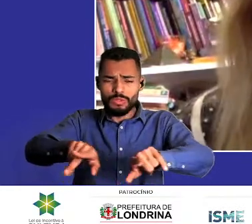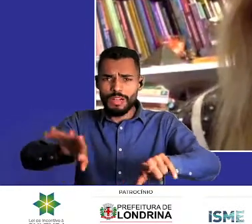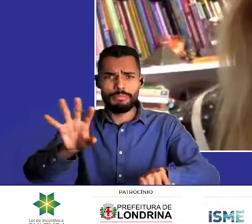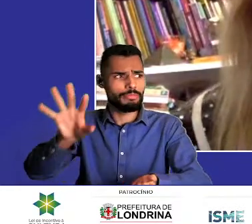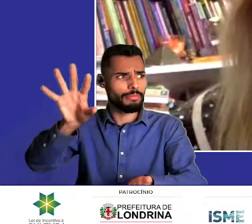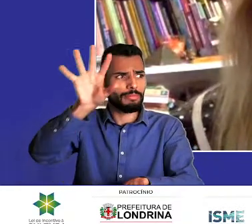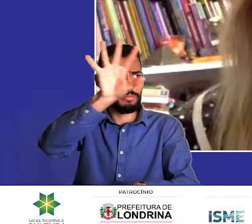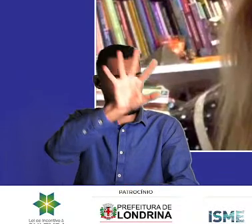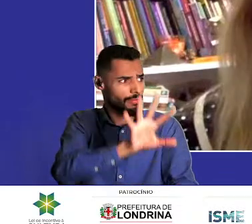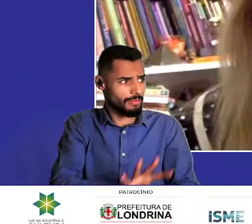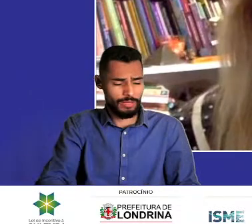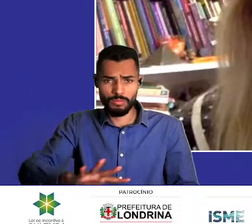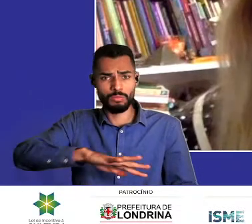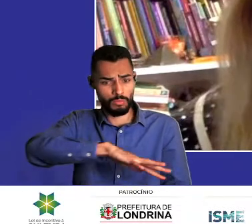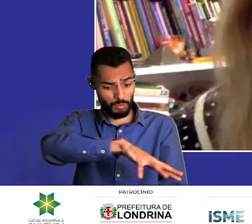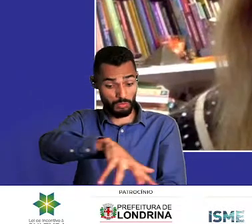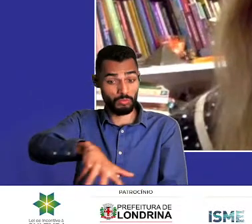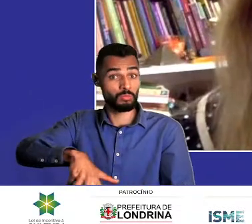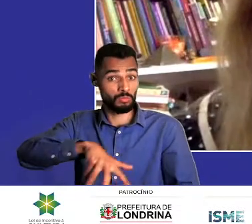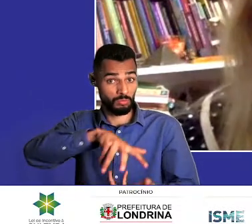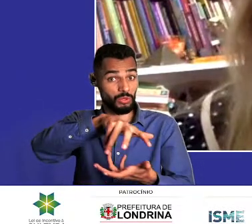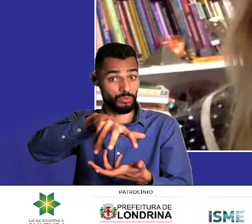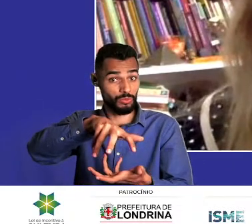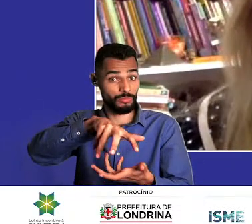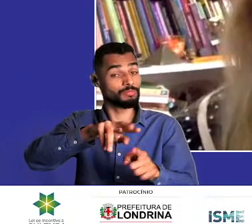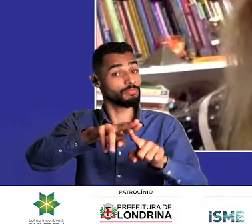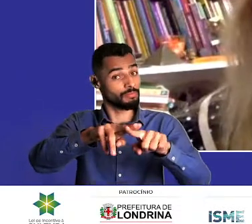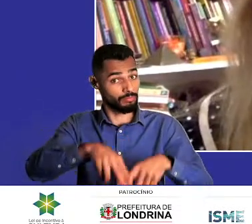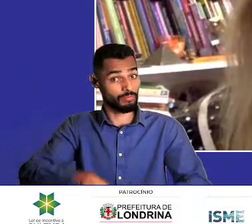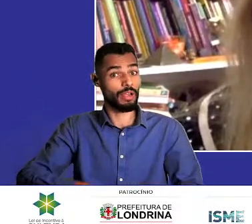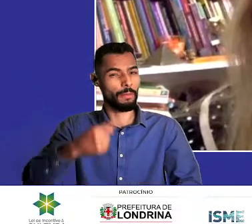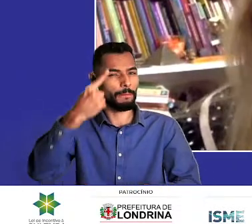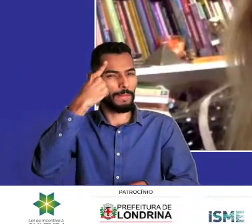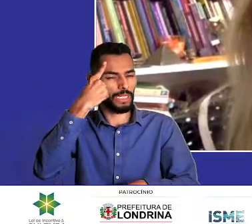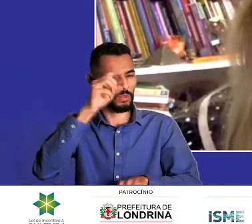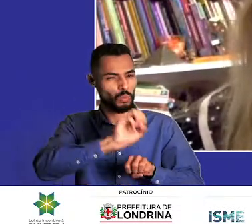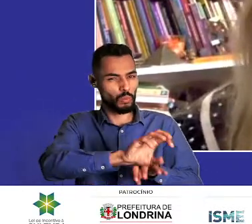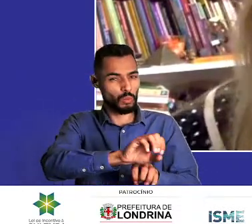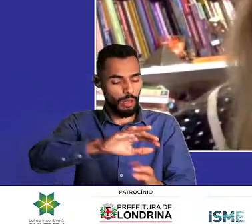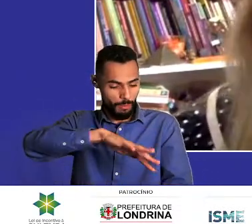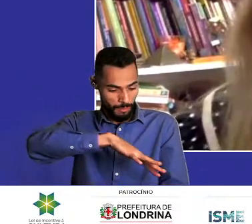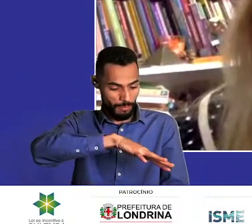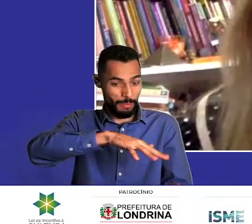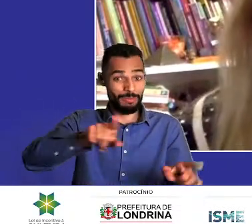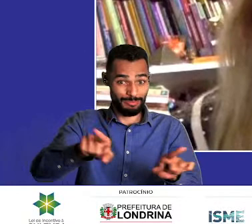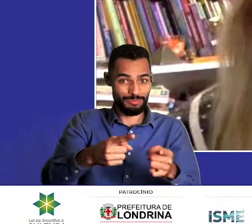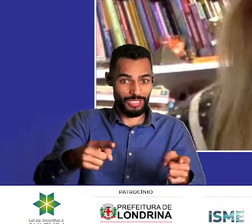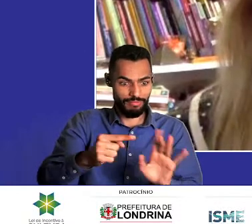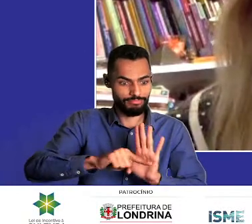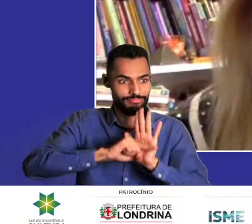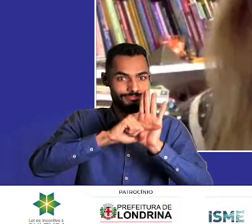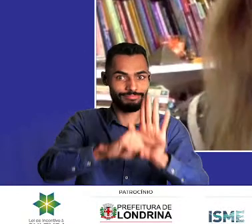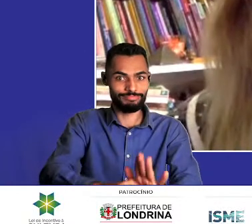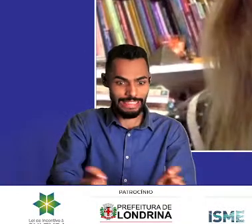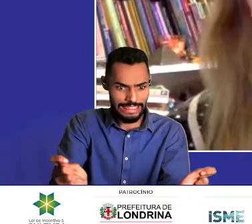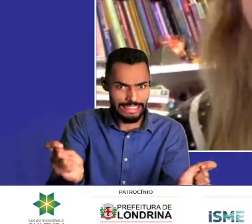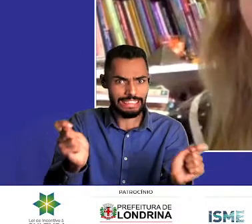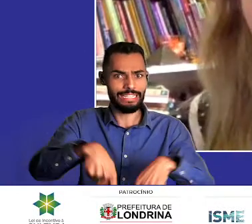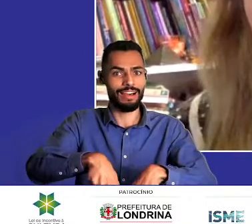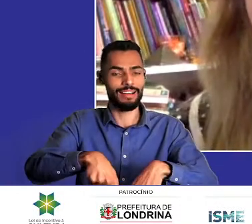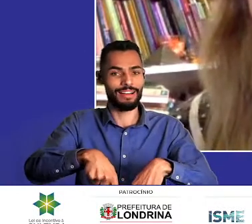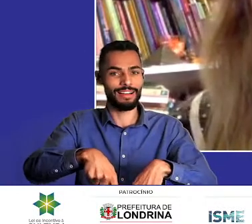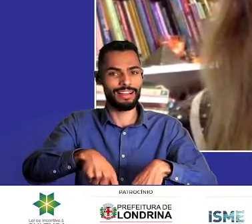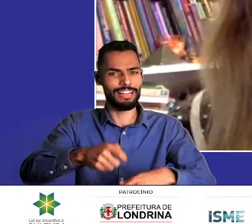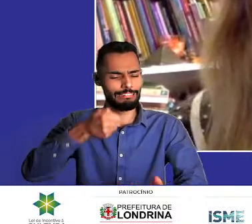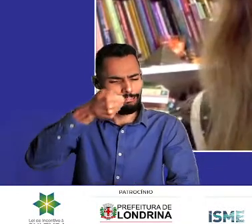music education contribute, I think, and I defend, and we defend, that the music